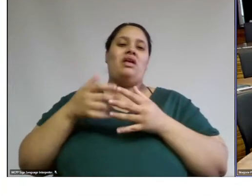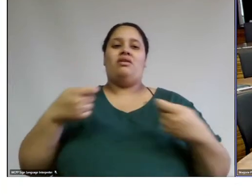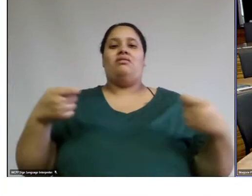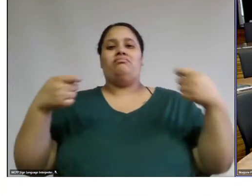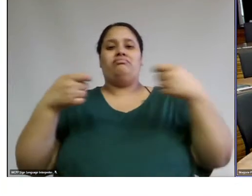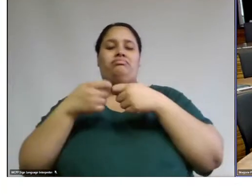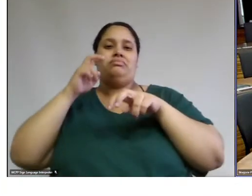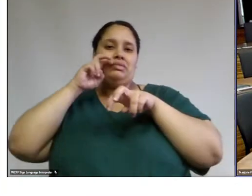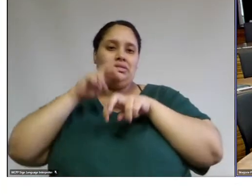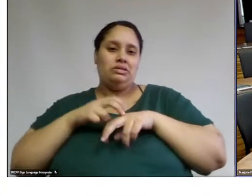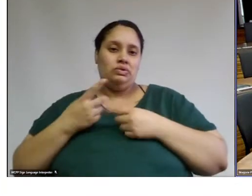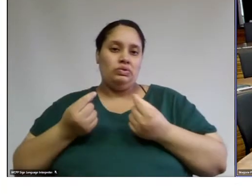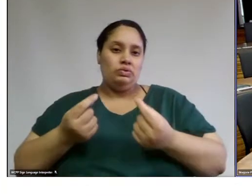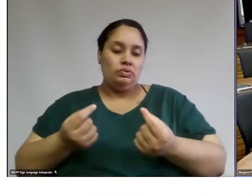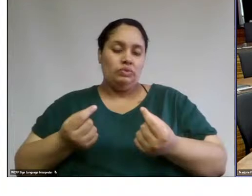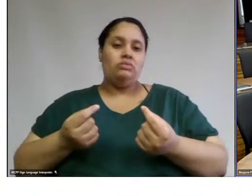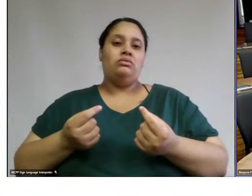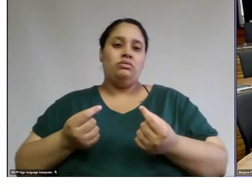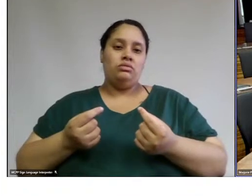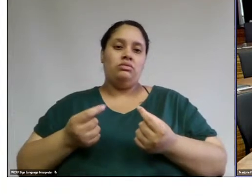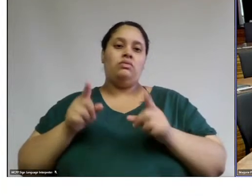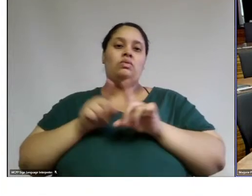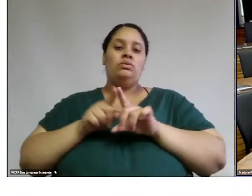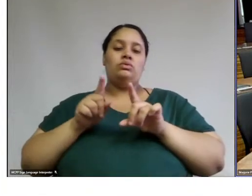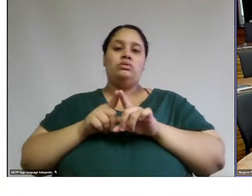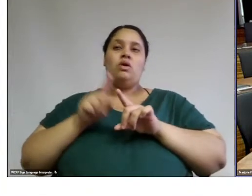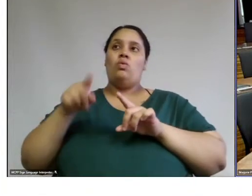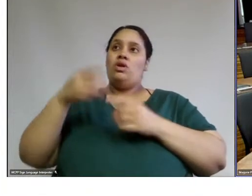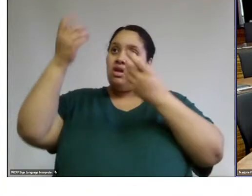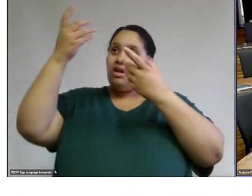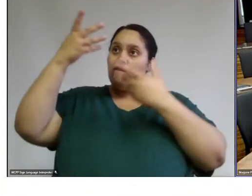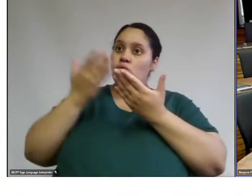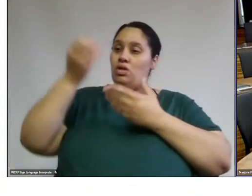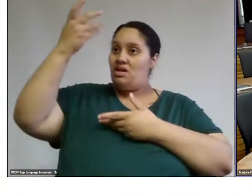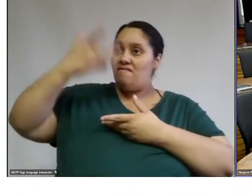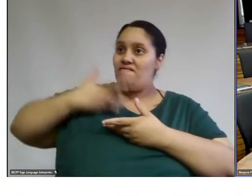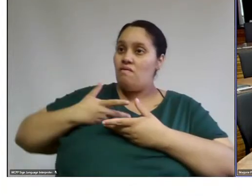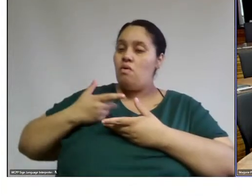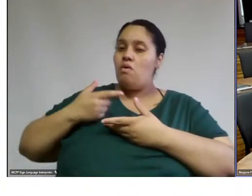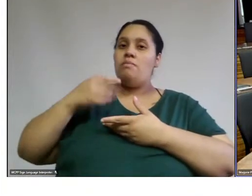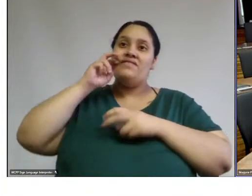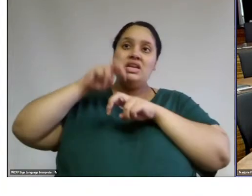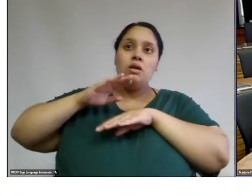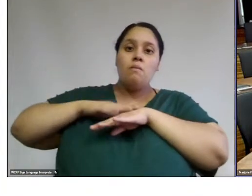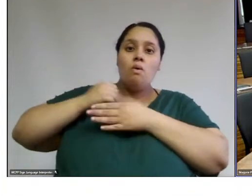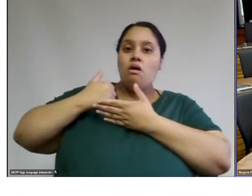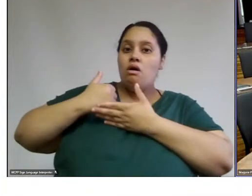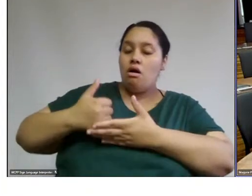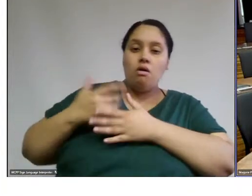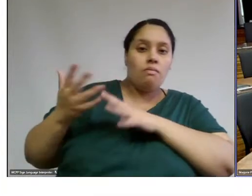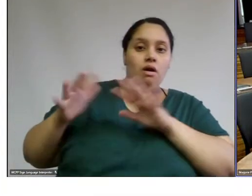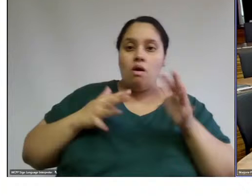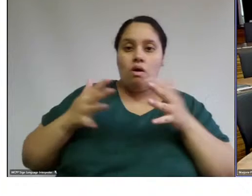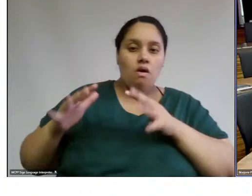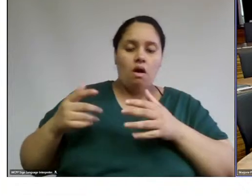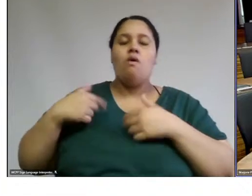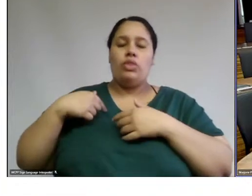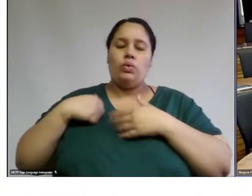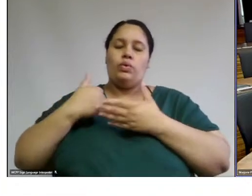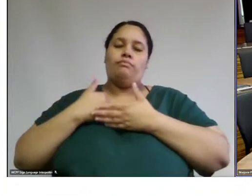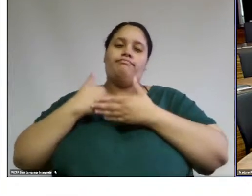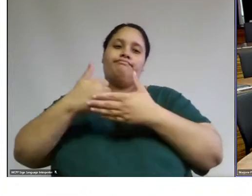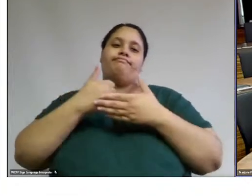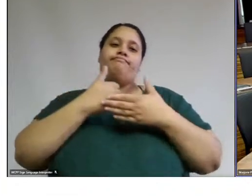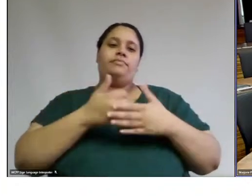recently, we have requested schools to indicate to us whether they require further assistance, and the supplier has delivered